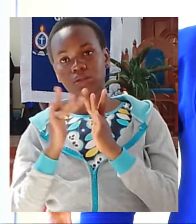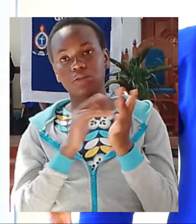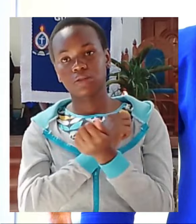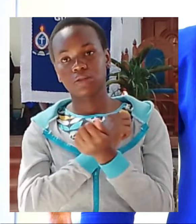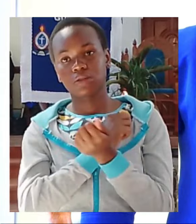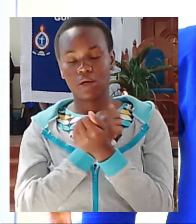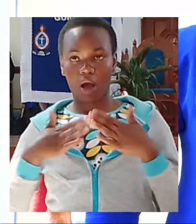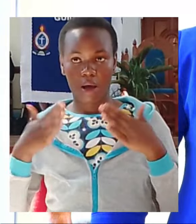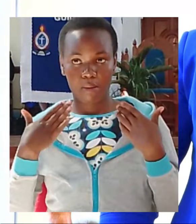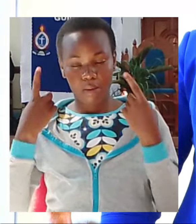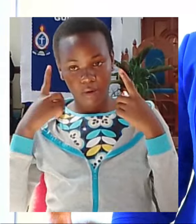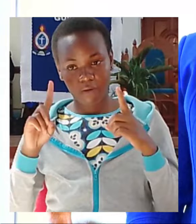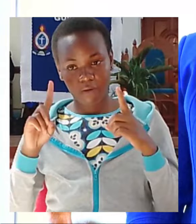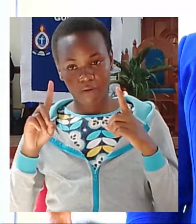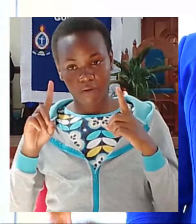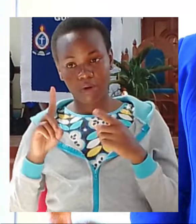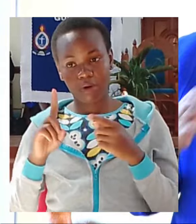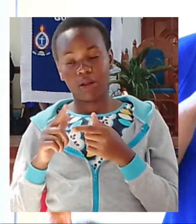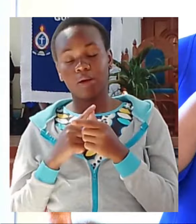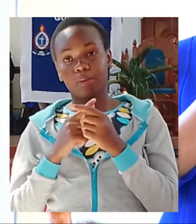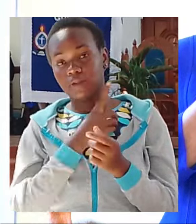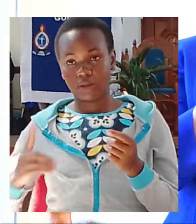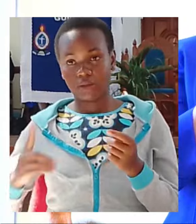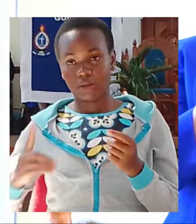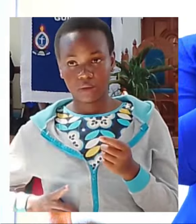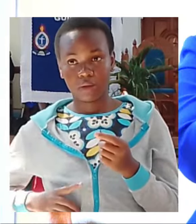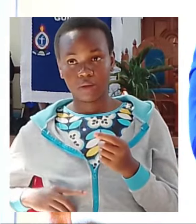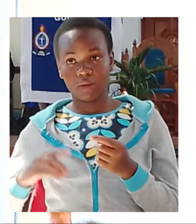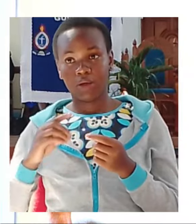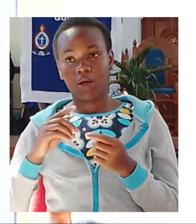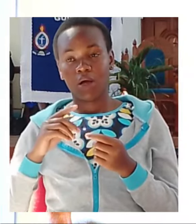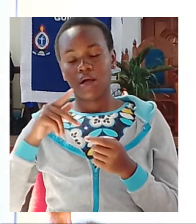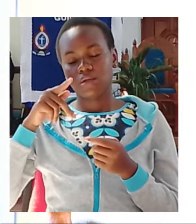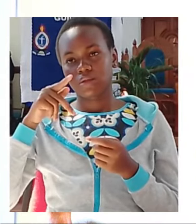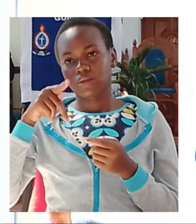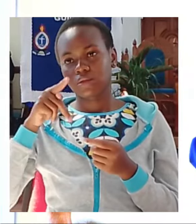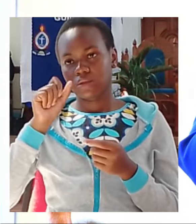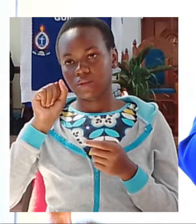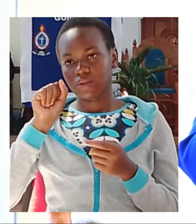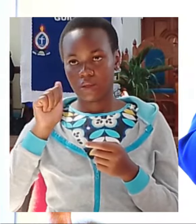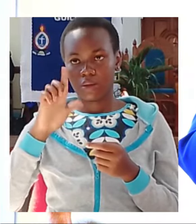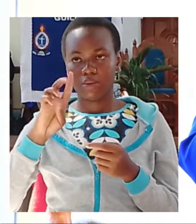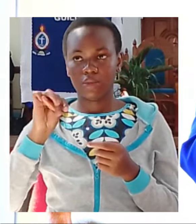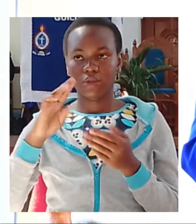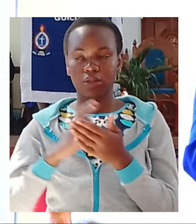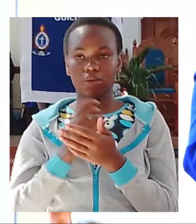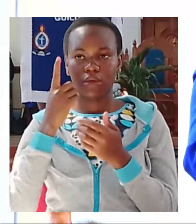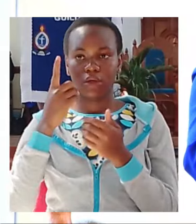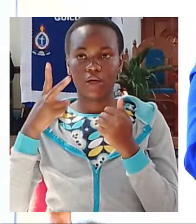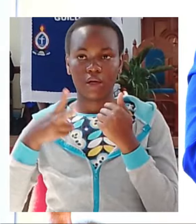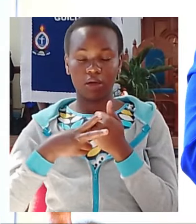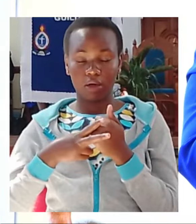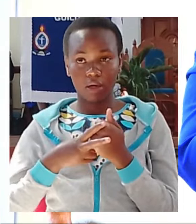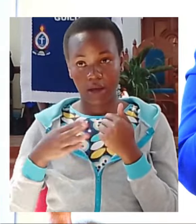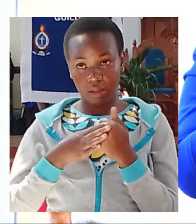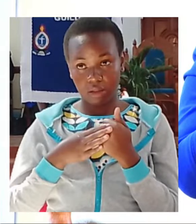Before anything, make a prayer like David, the prayer that he made in Psalms 19:14. Let the words